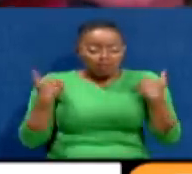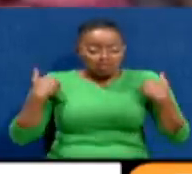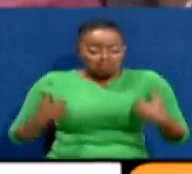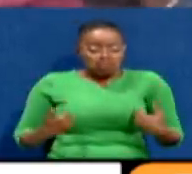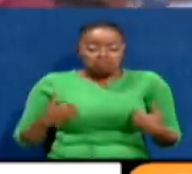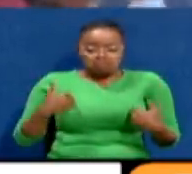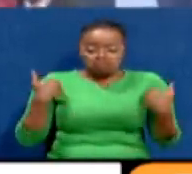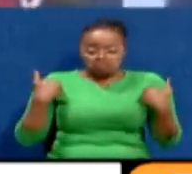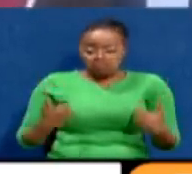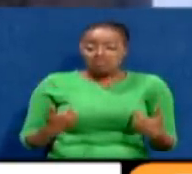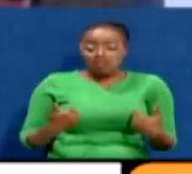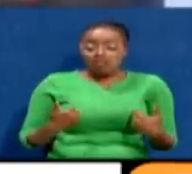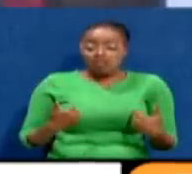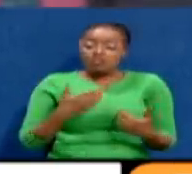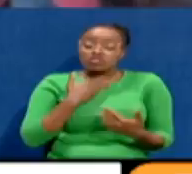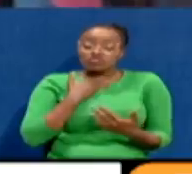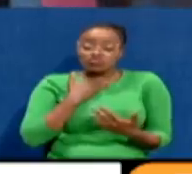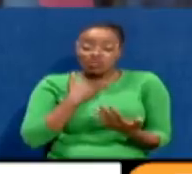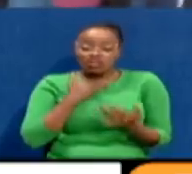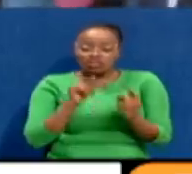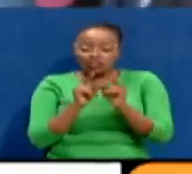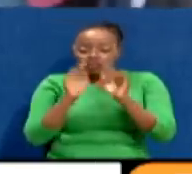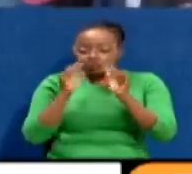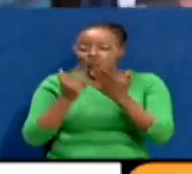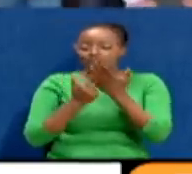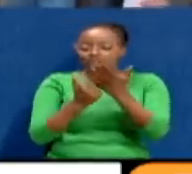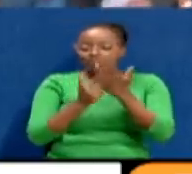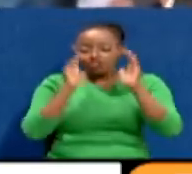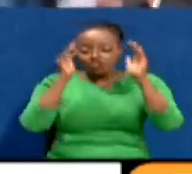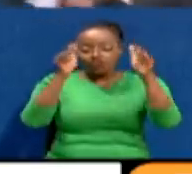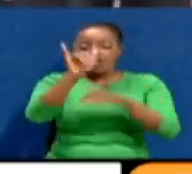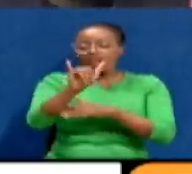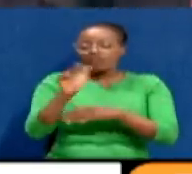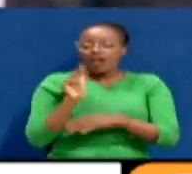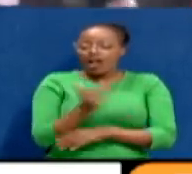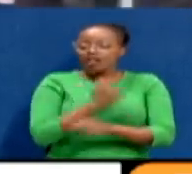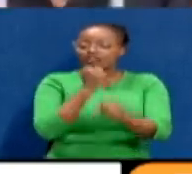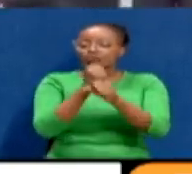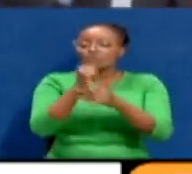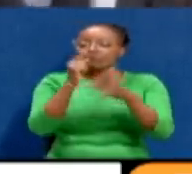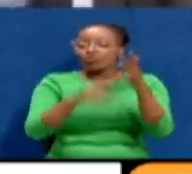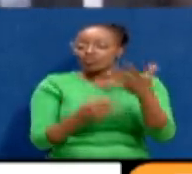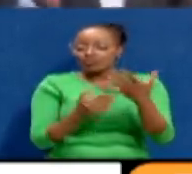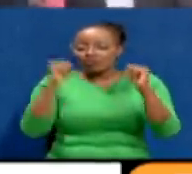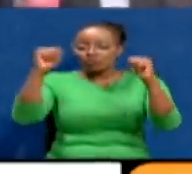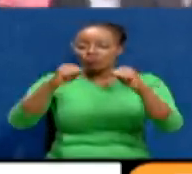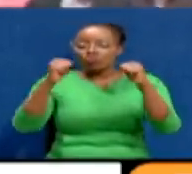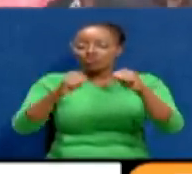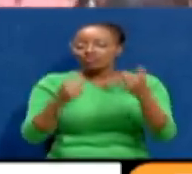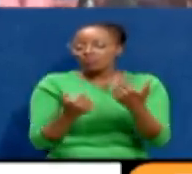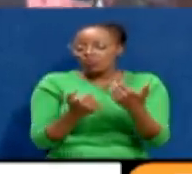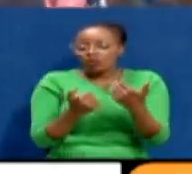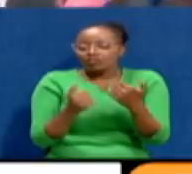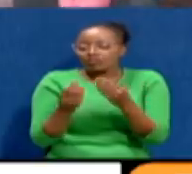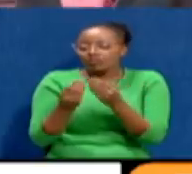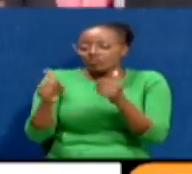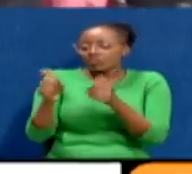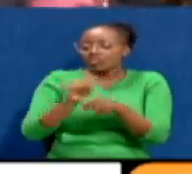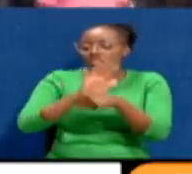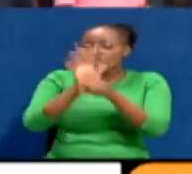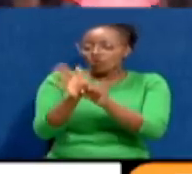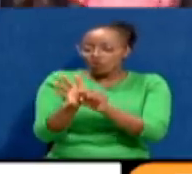me, that's really where I would rather we move our discussion to. What are we doing in terms of being able to move beyond this pandemic? And